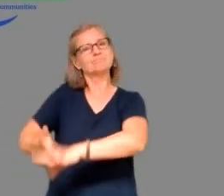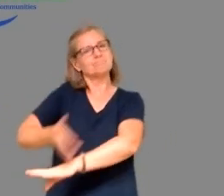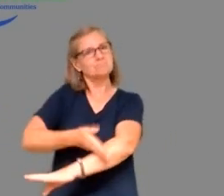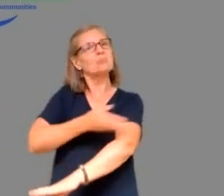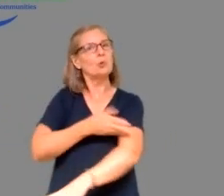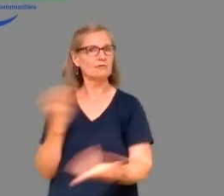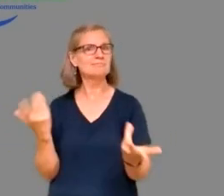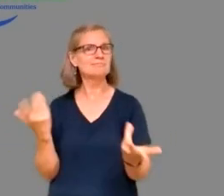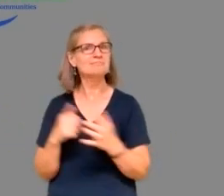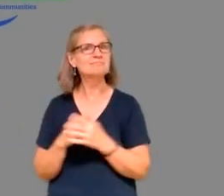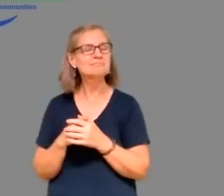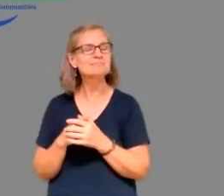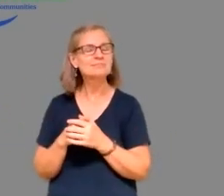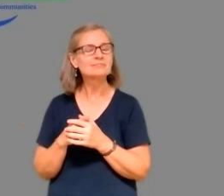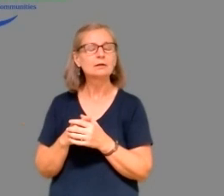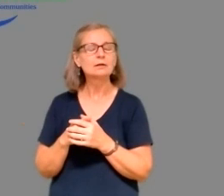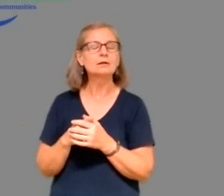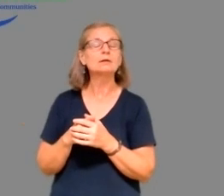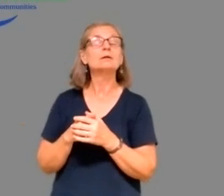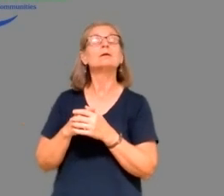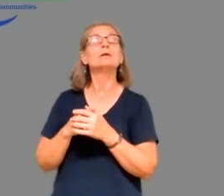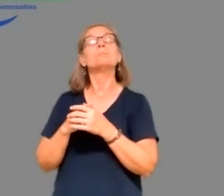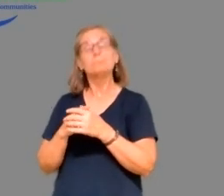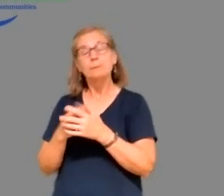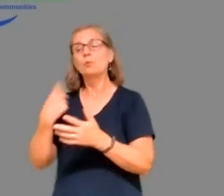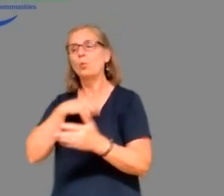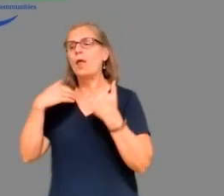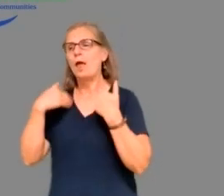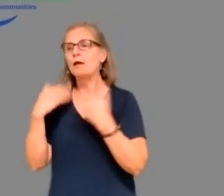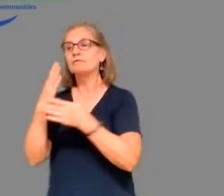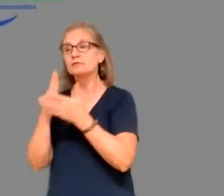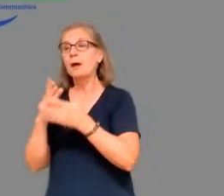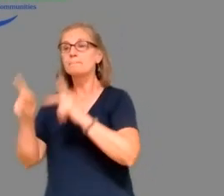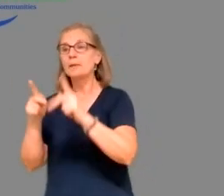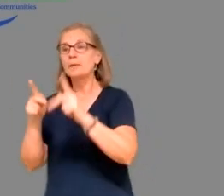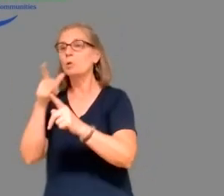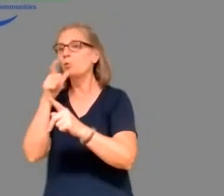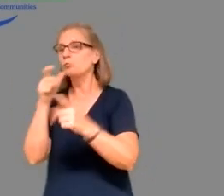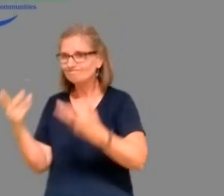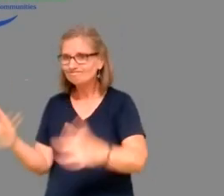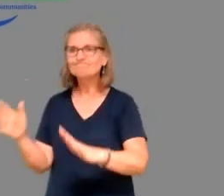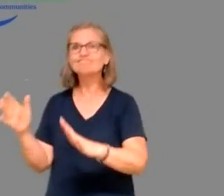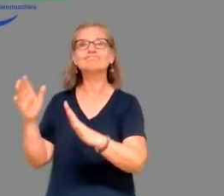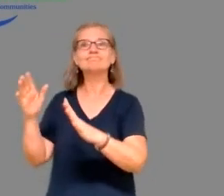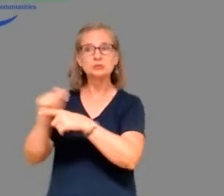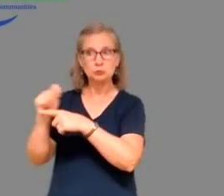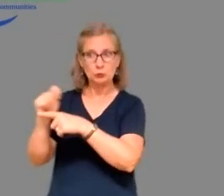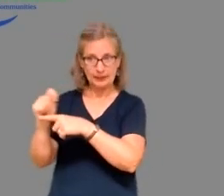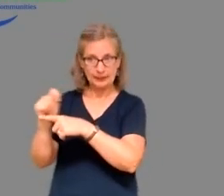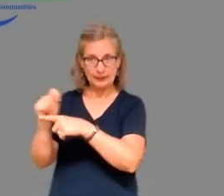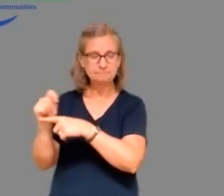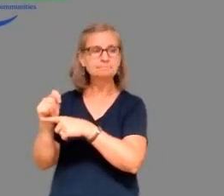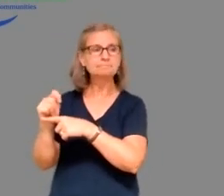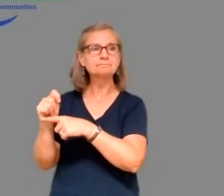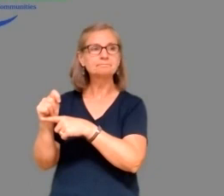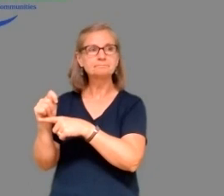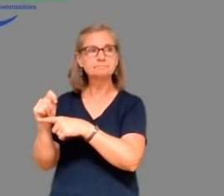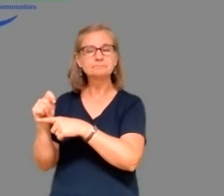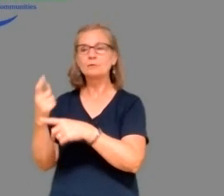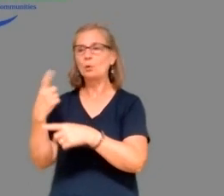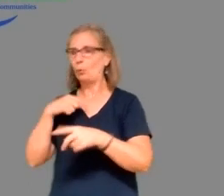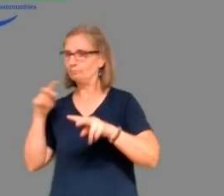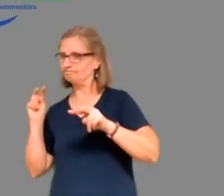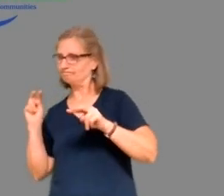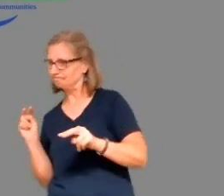have certainly been some people that have been through some training. They've had some supervision on